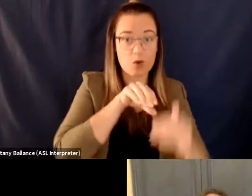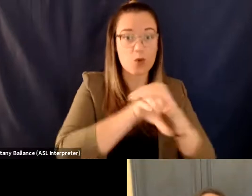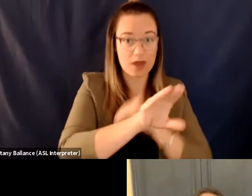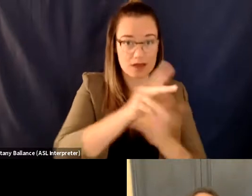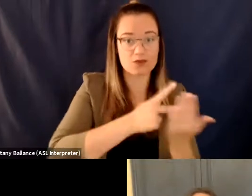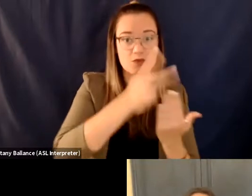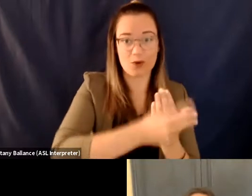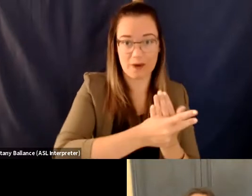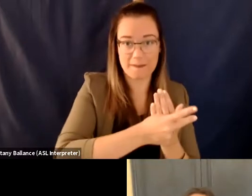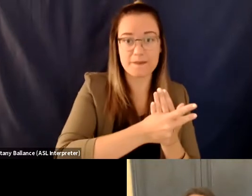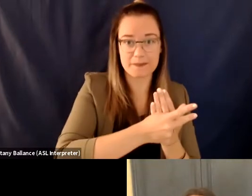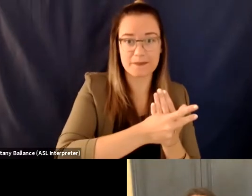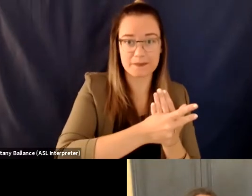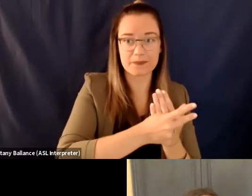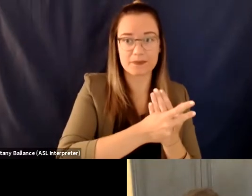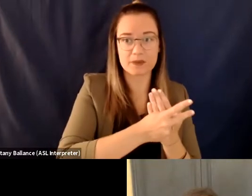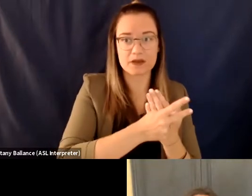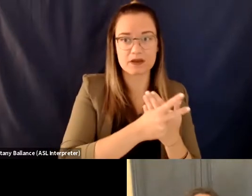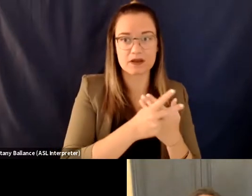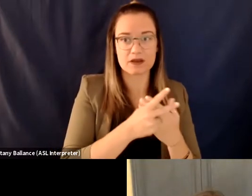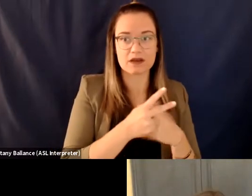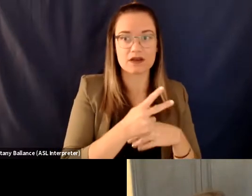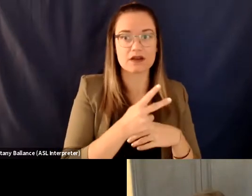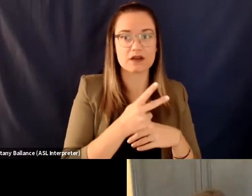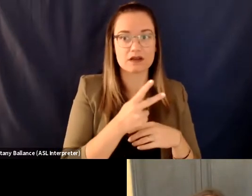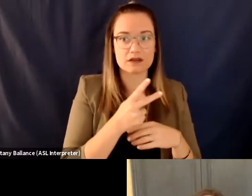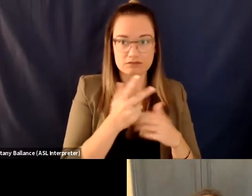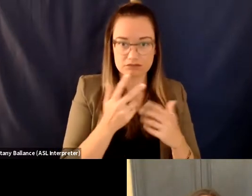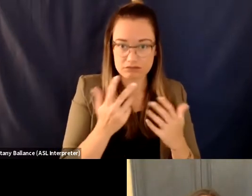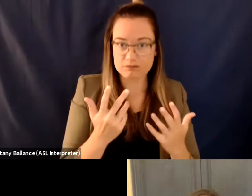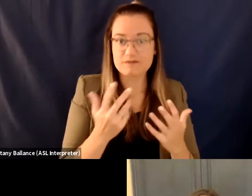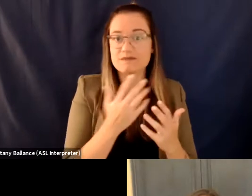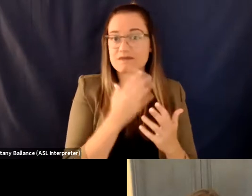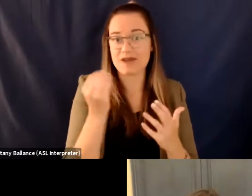program. Two very quickly